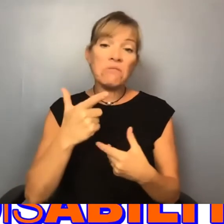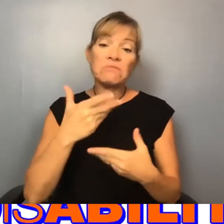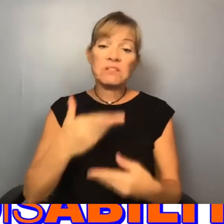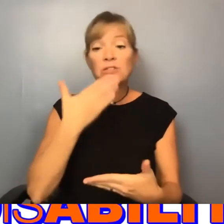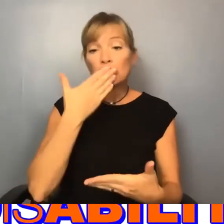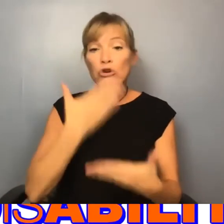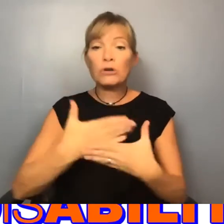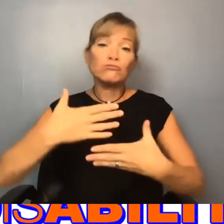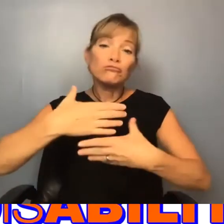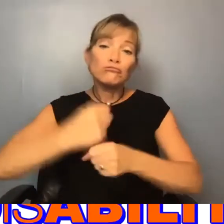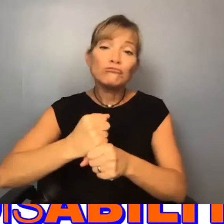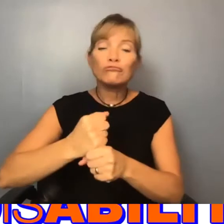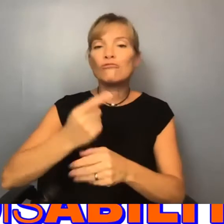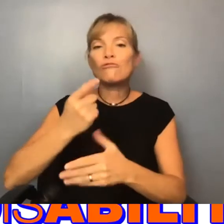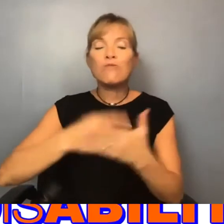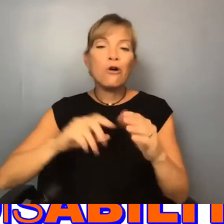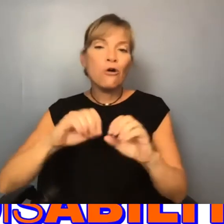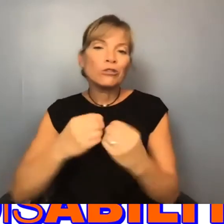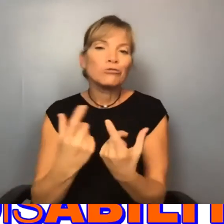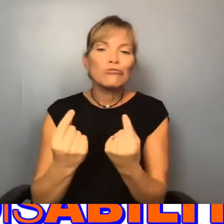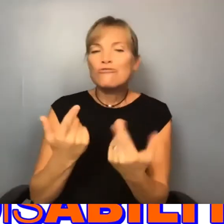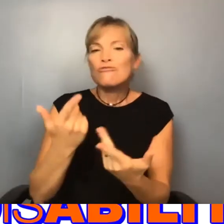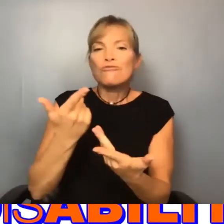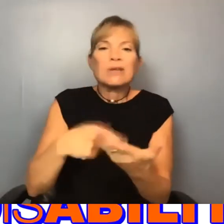of you know what your organization is about.